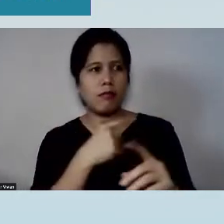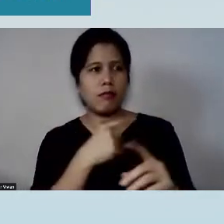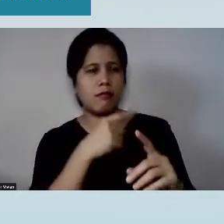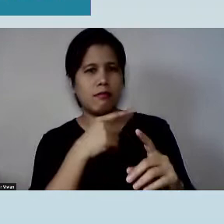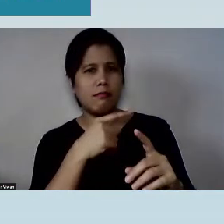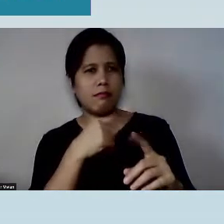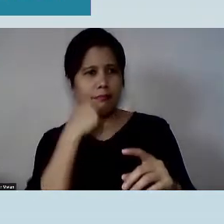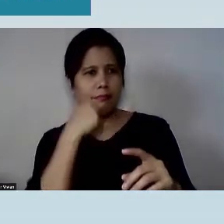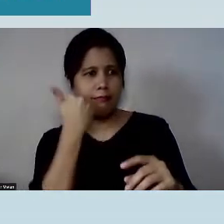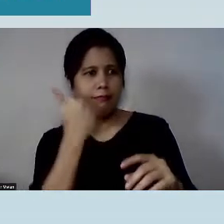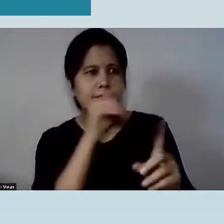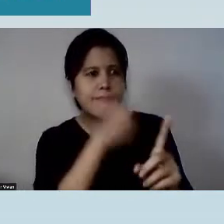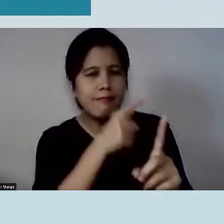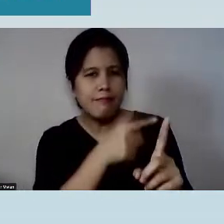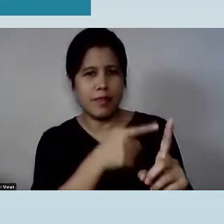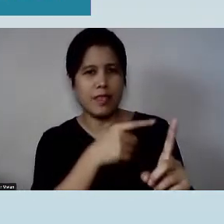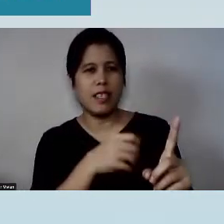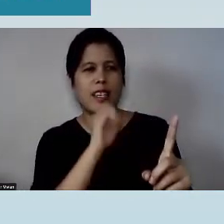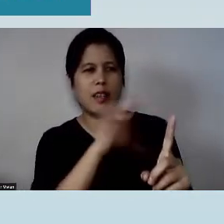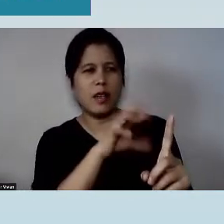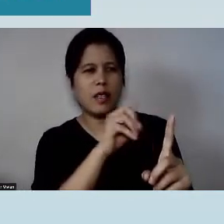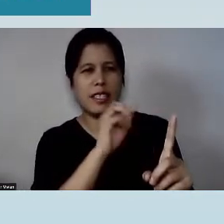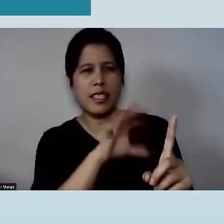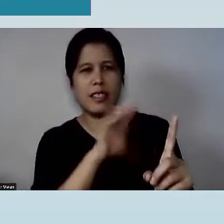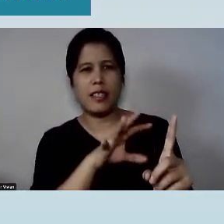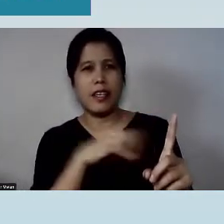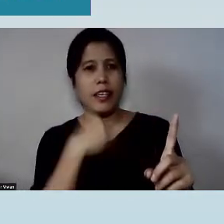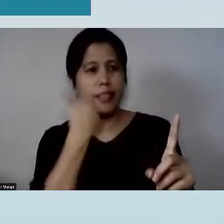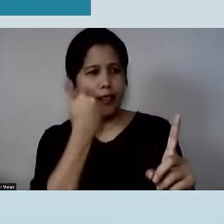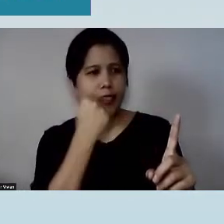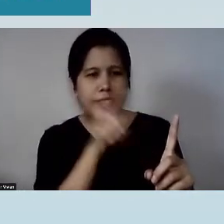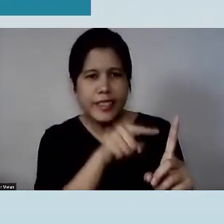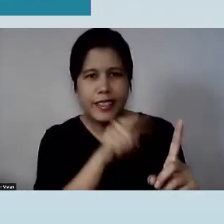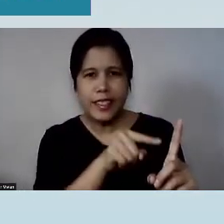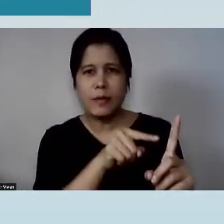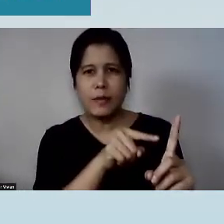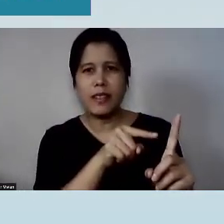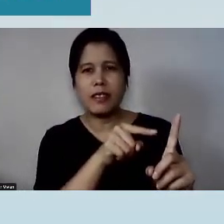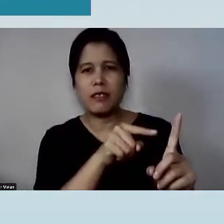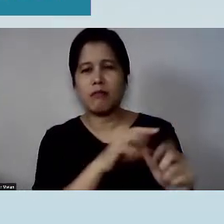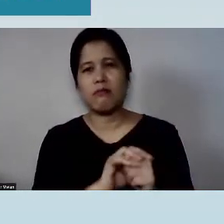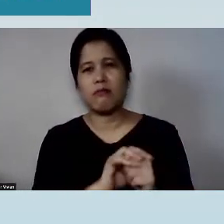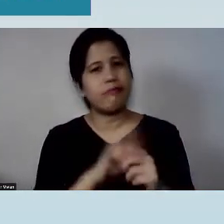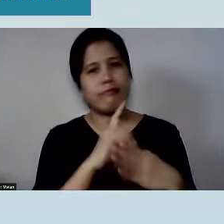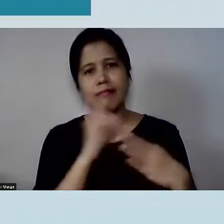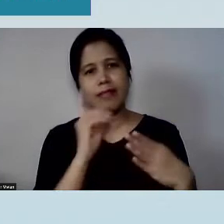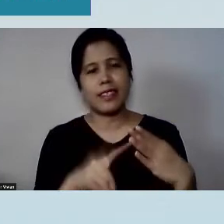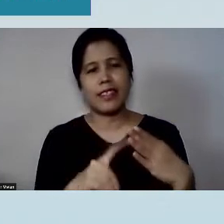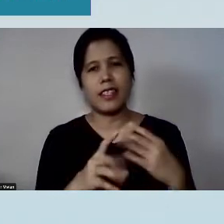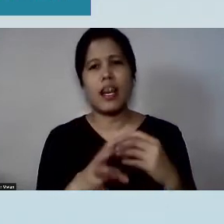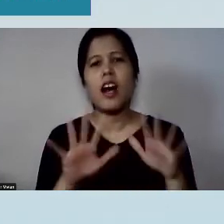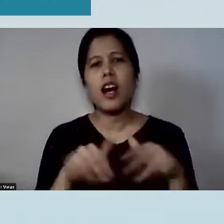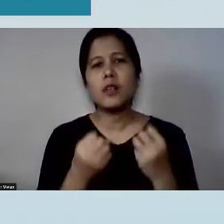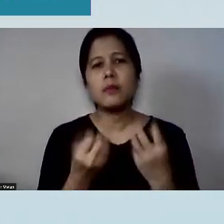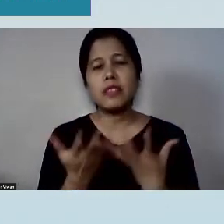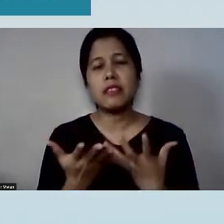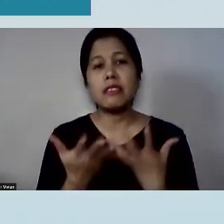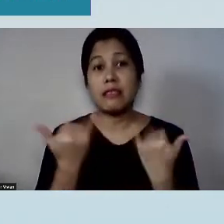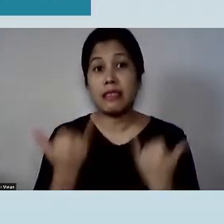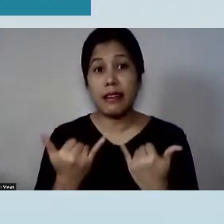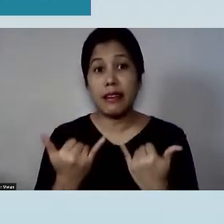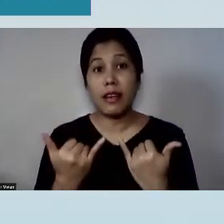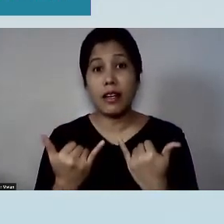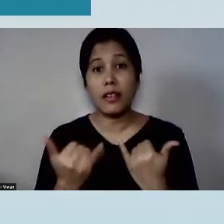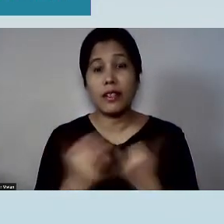worst thing you do to any child. Shaming should never be done anymore. How many in our generation